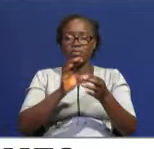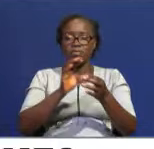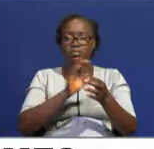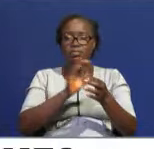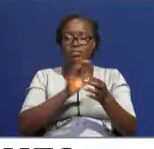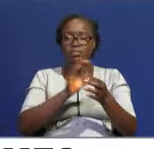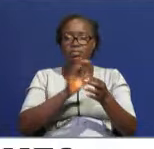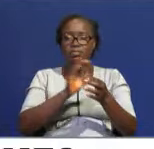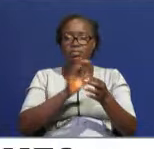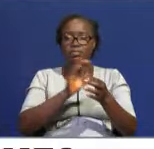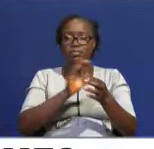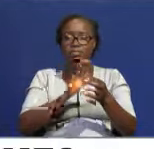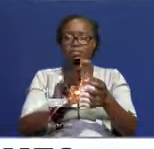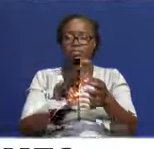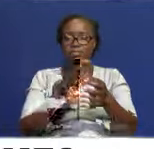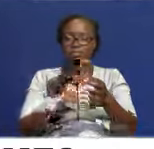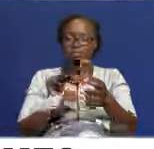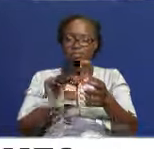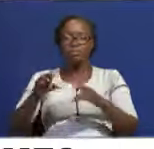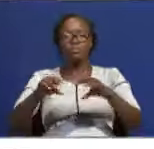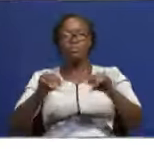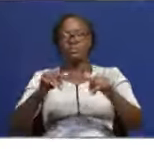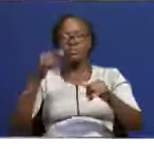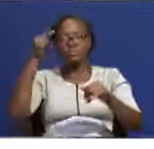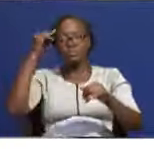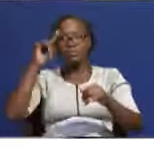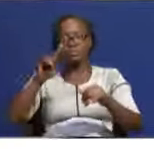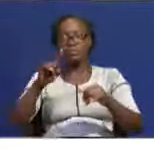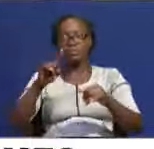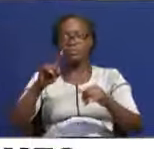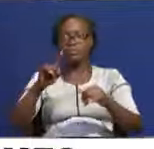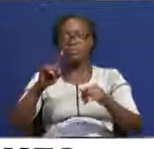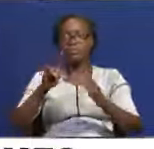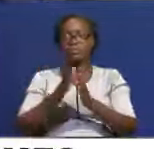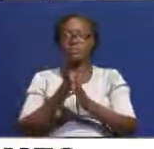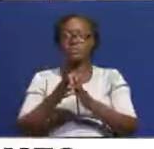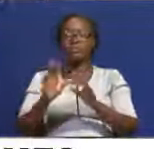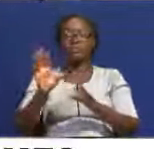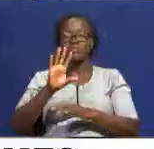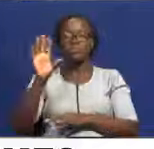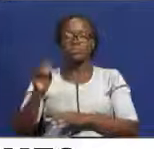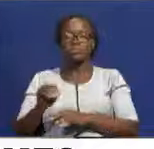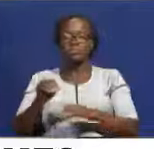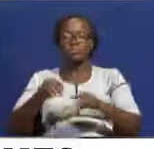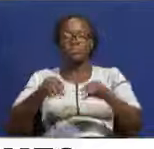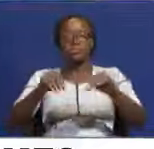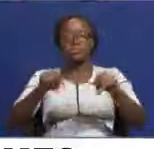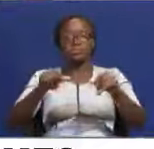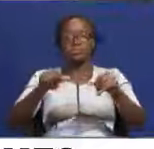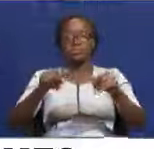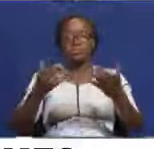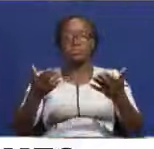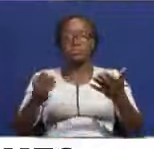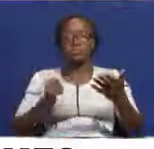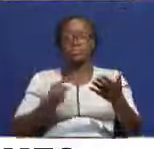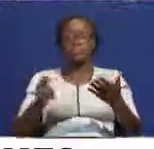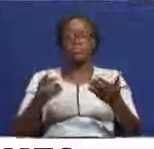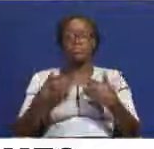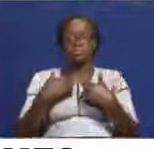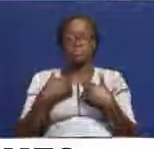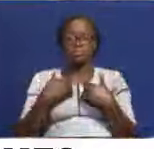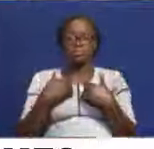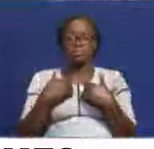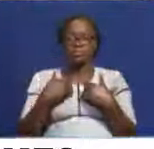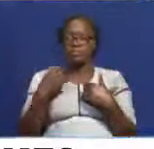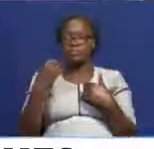of Kenya, qualified for the continental qualification, where she accumulated